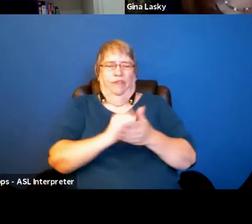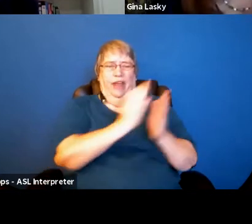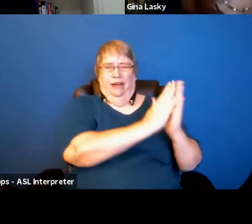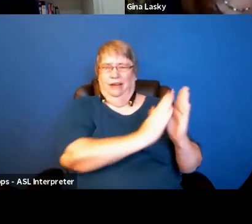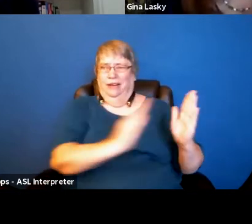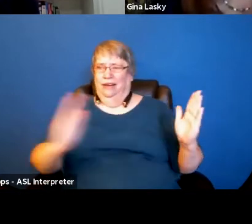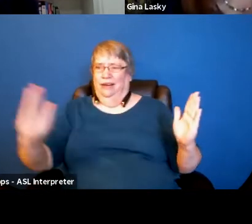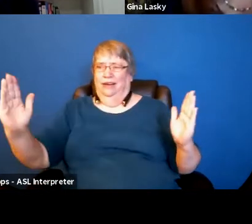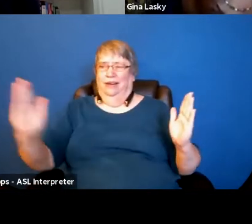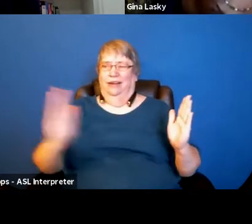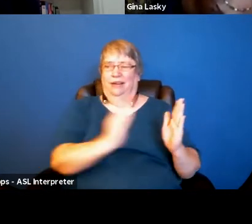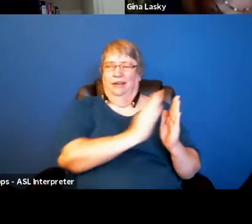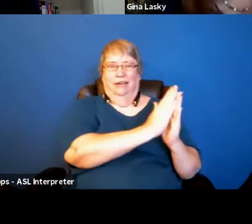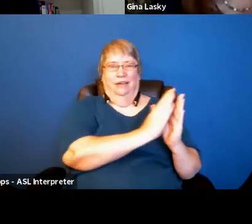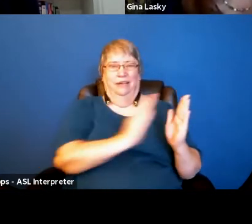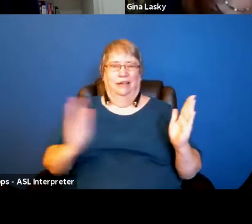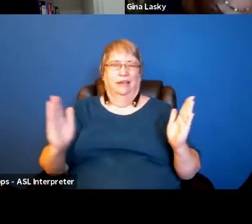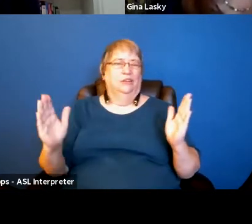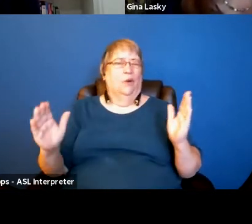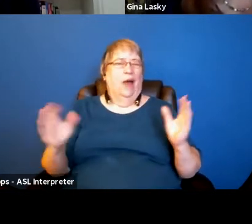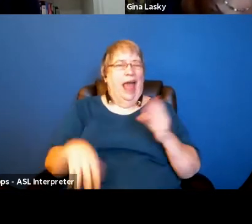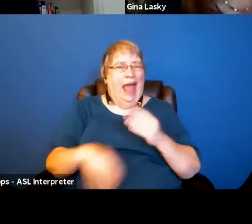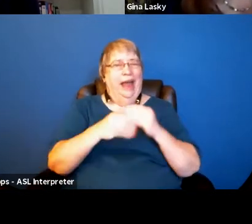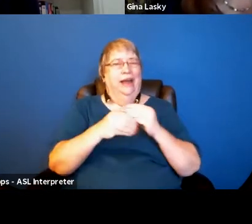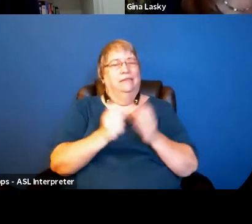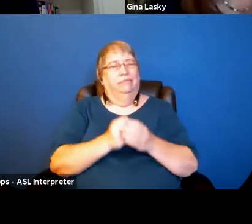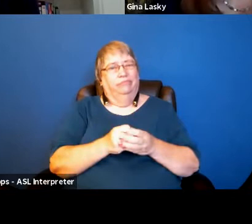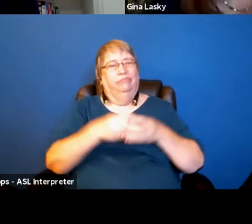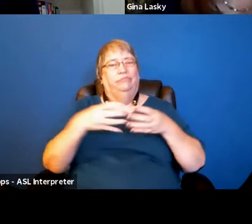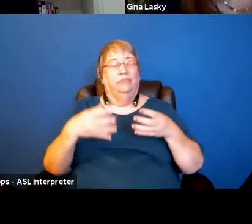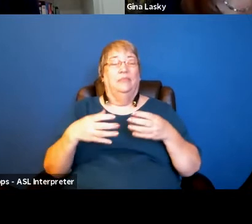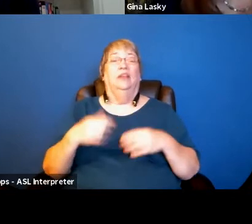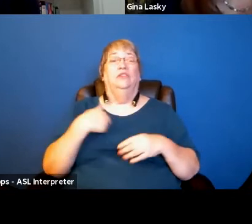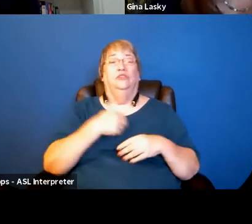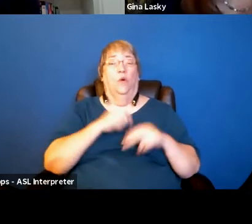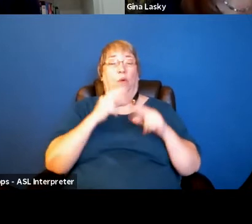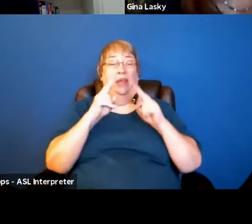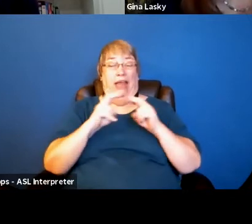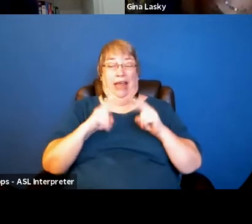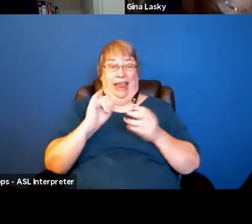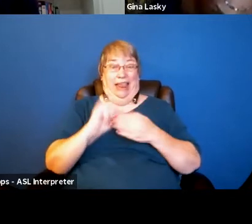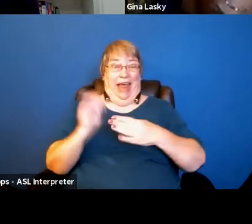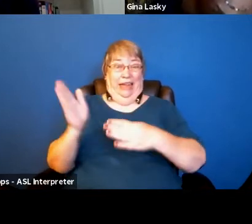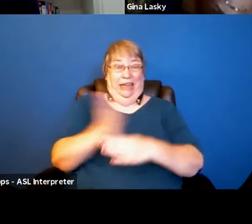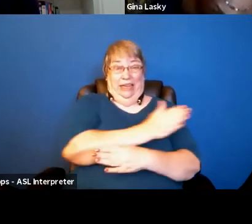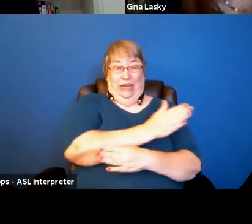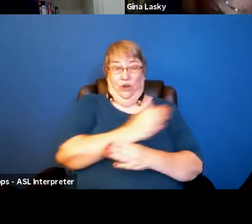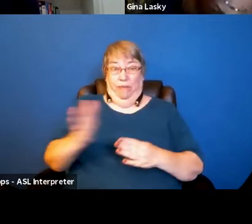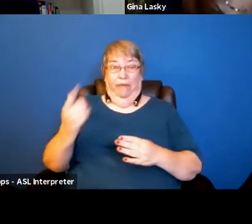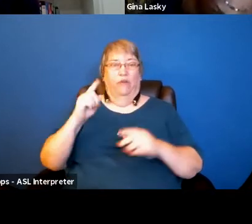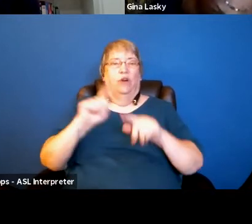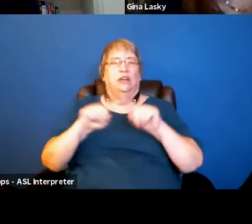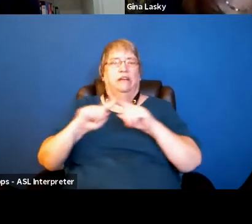and access to that continuum. So we also assess this continuum for different populations, including different populations